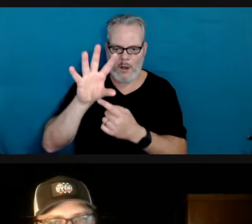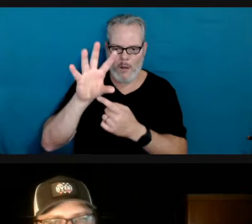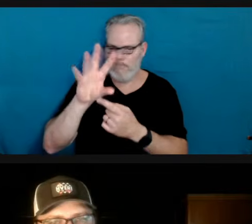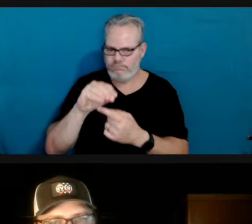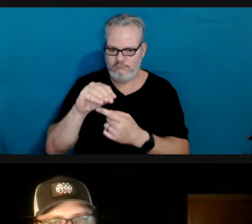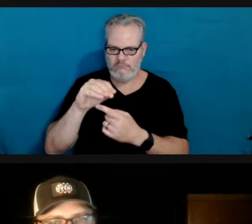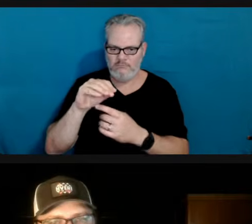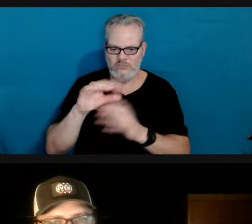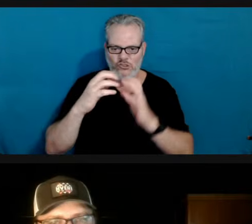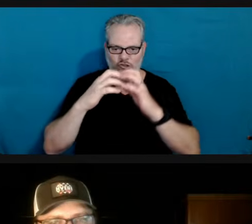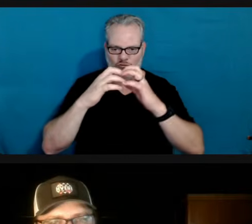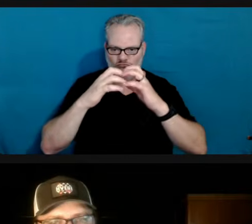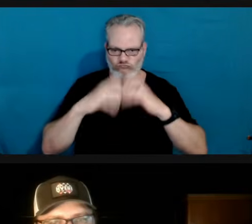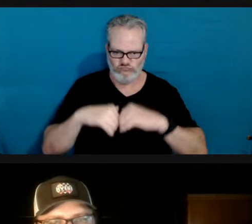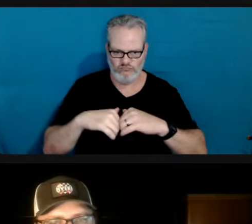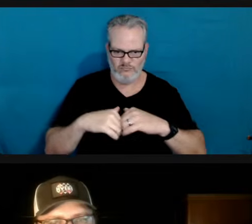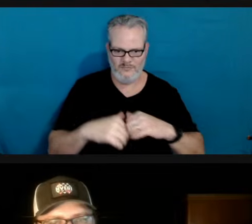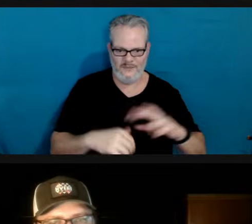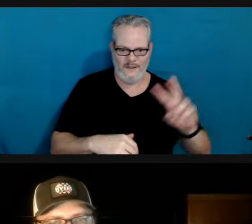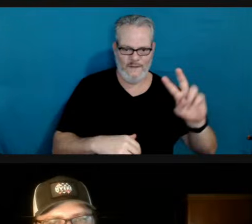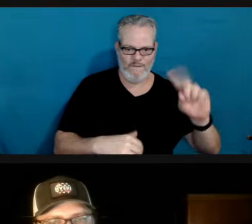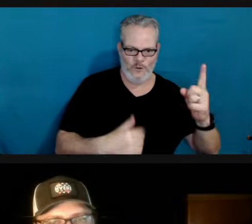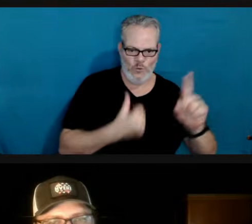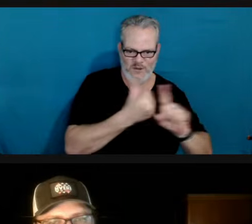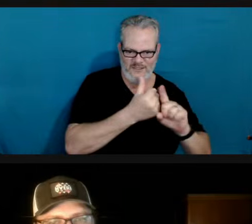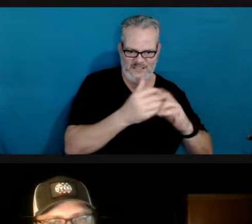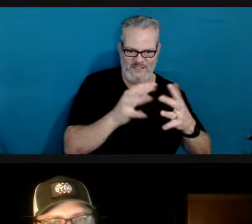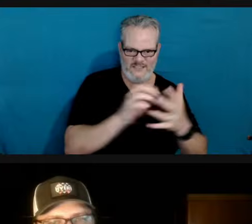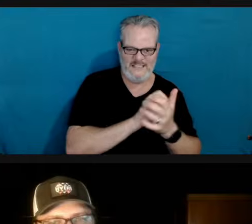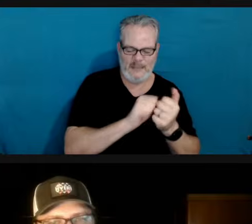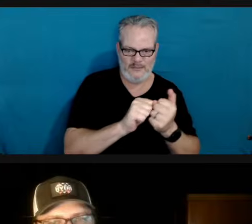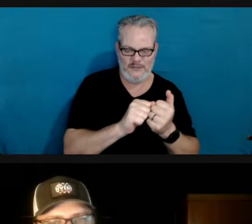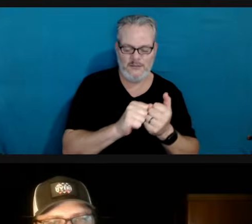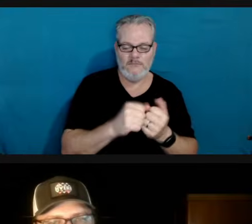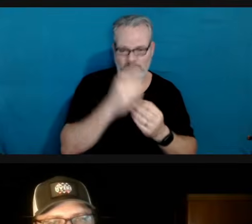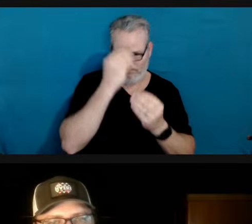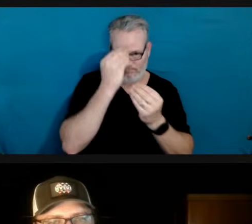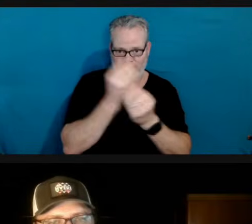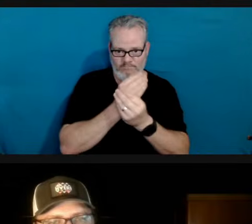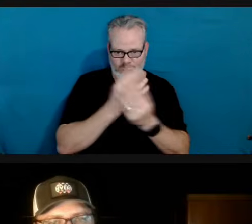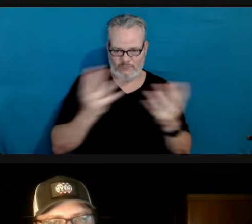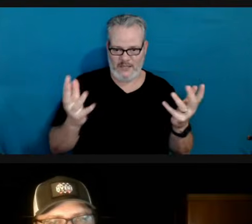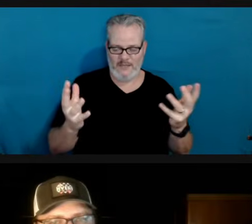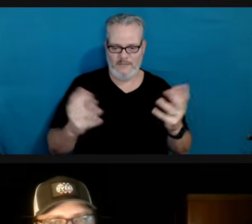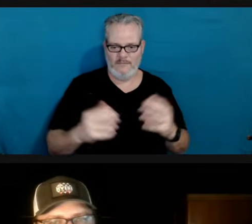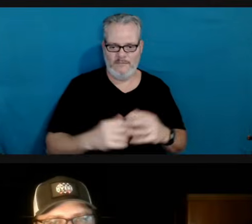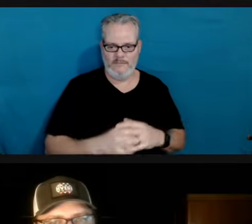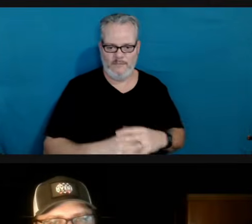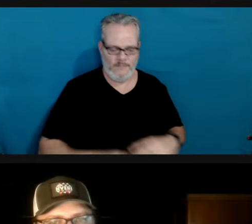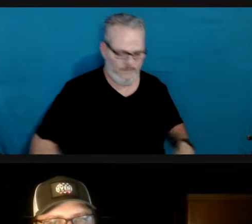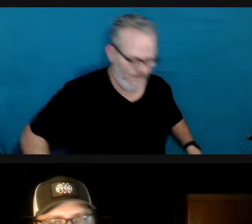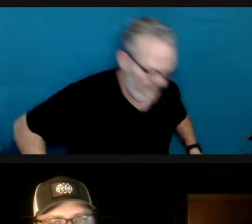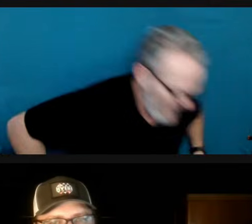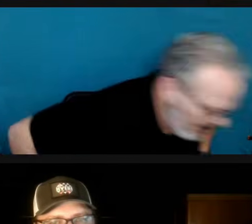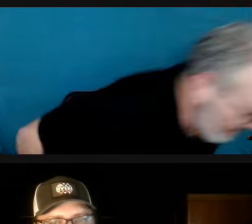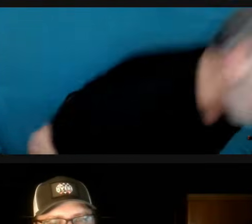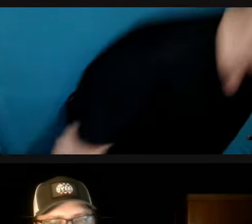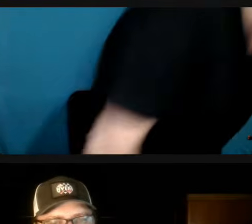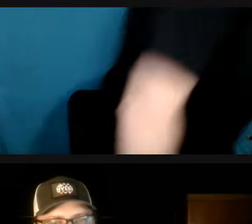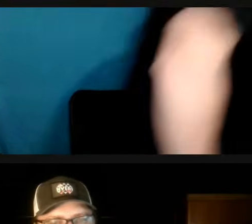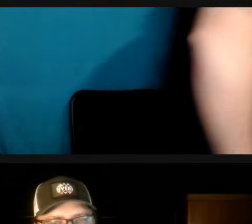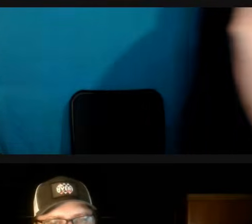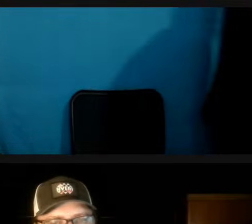damaged. So a lot of other things to note here that are not actively volcanically